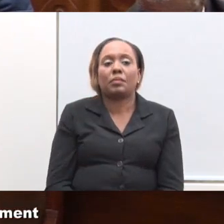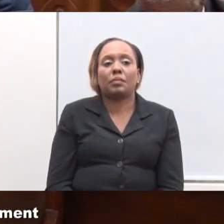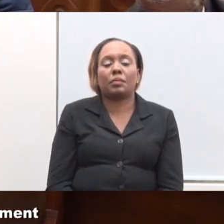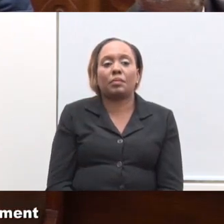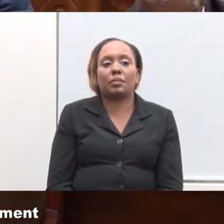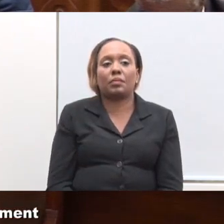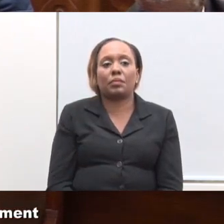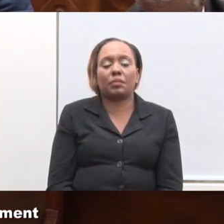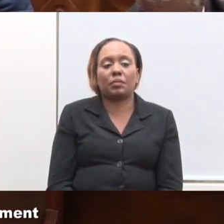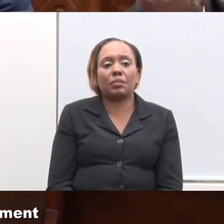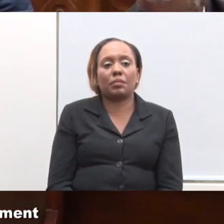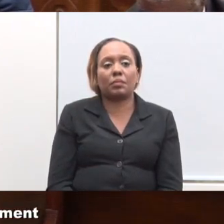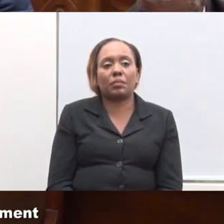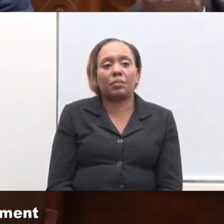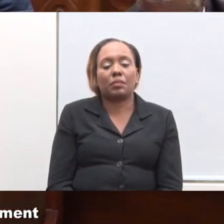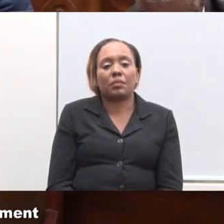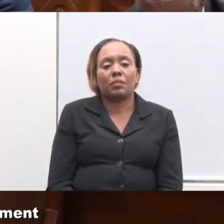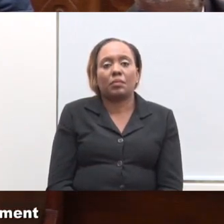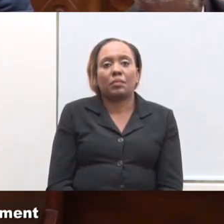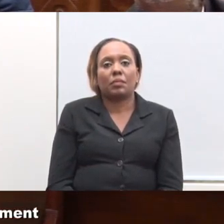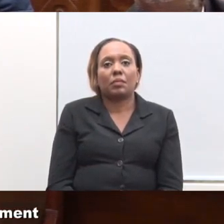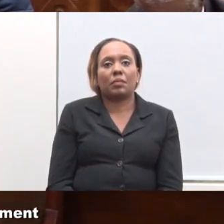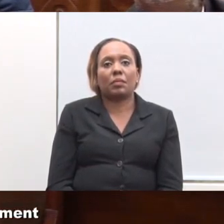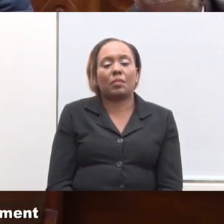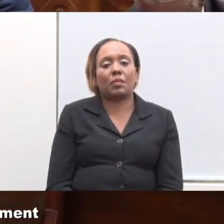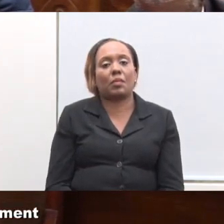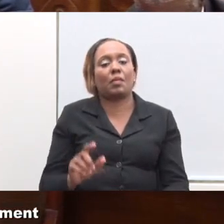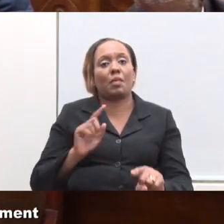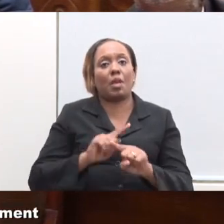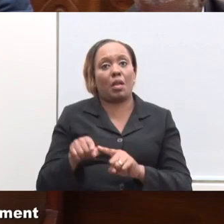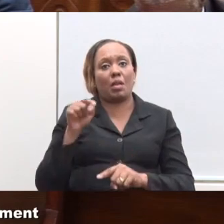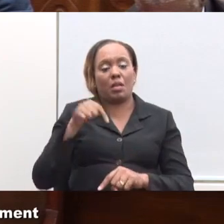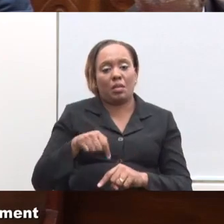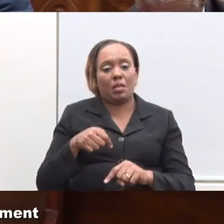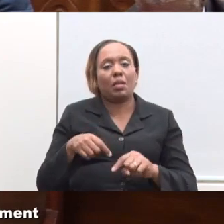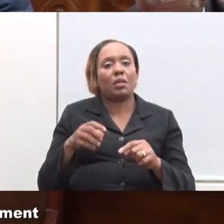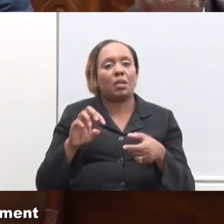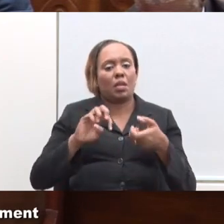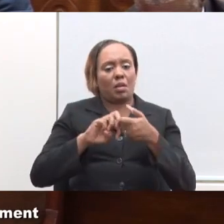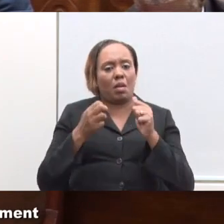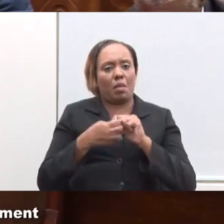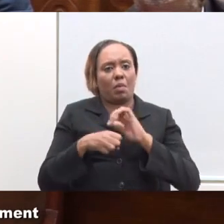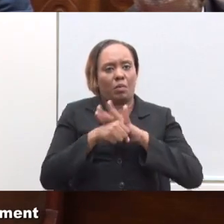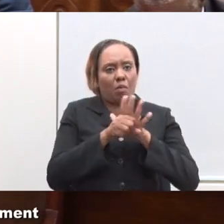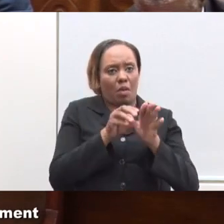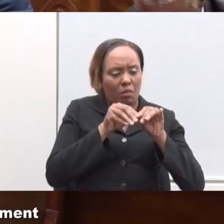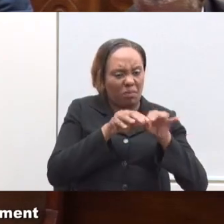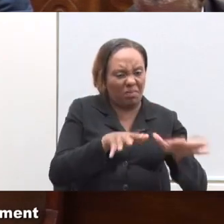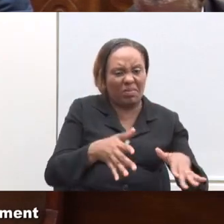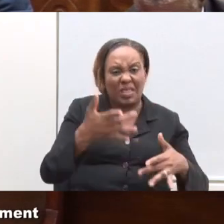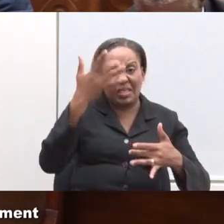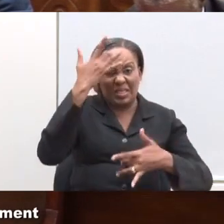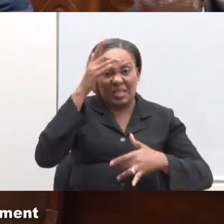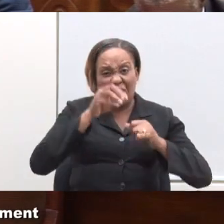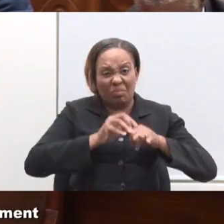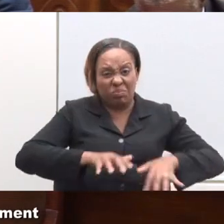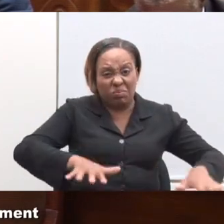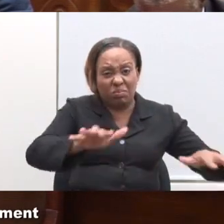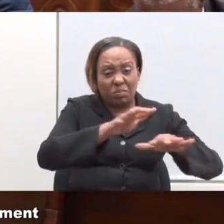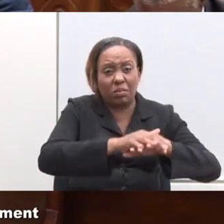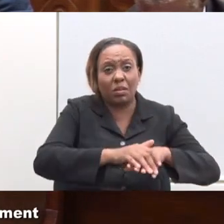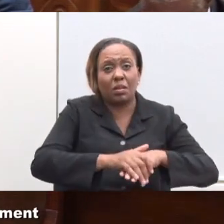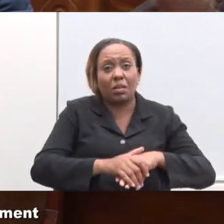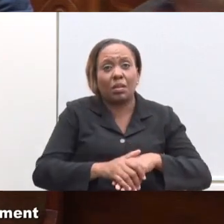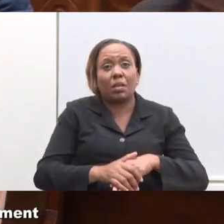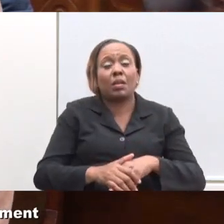is that in this crisis, if you lag, you lose. If you snooze, you lose. And therefore, I am going to